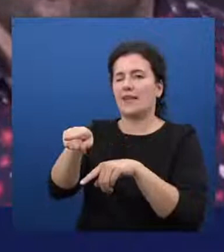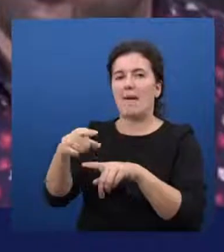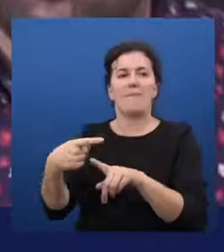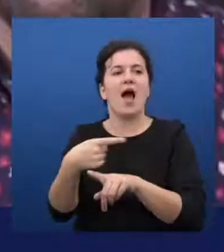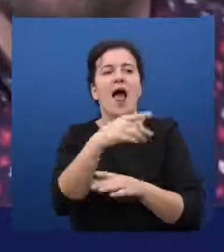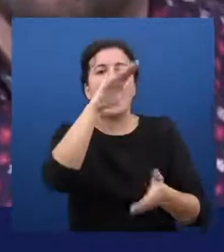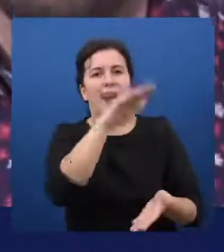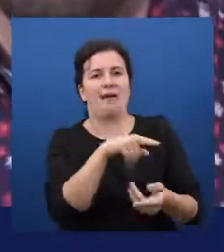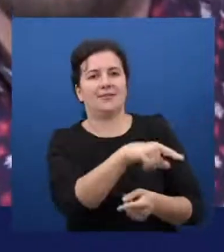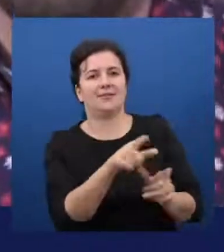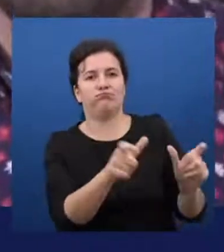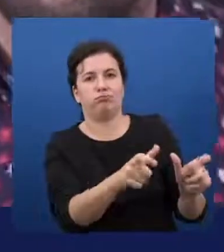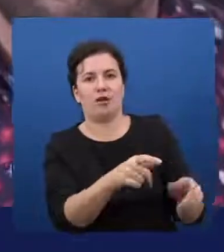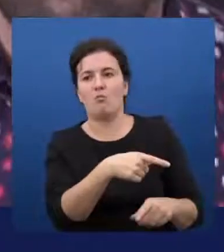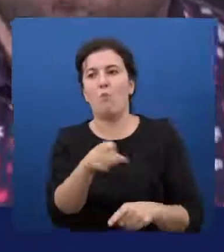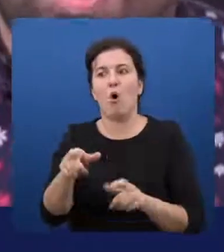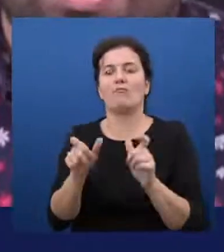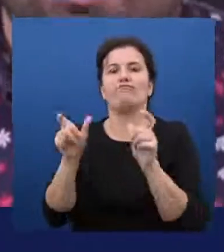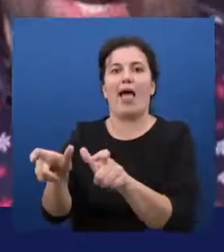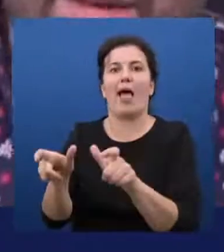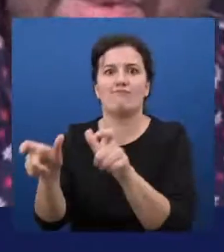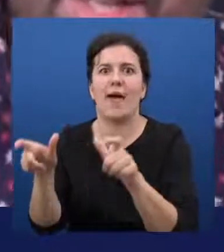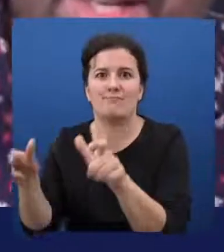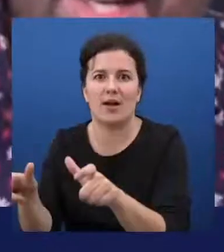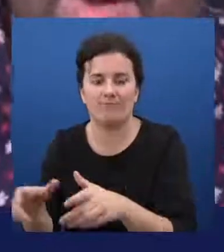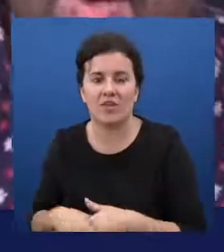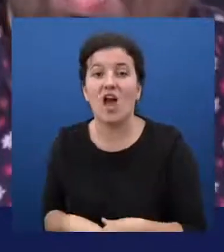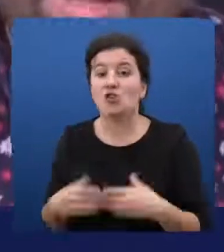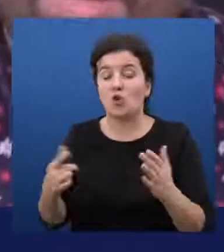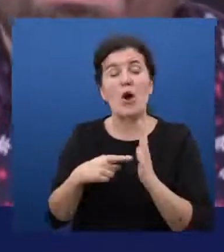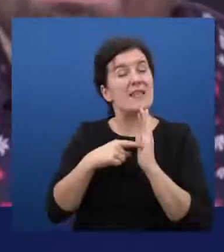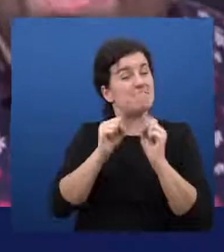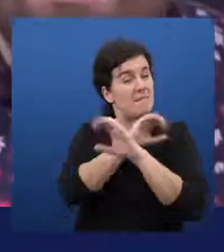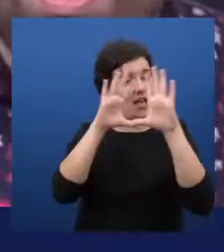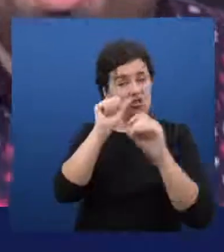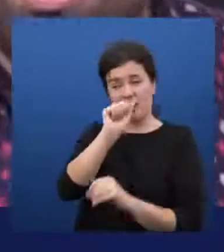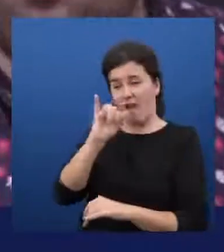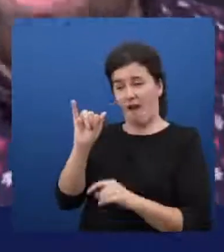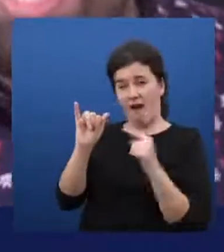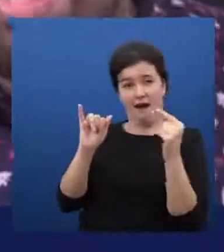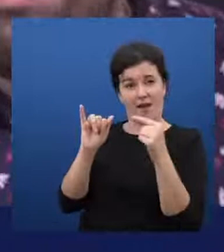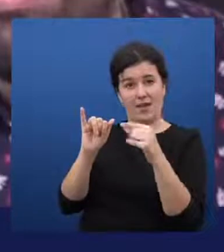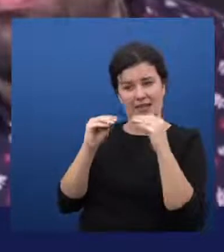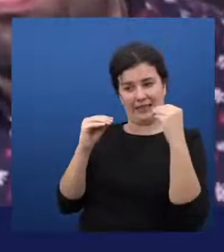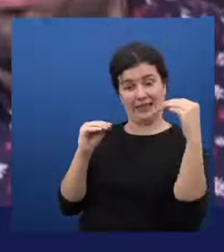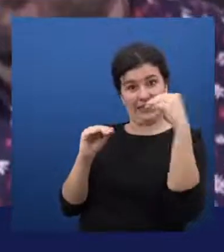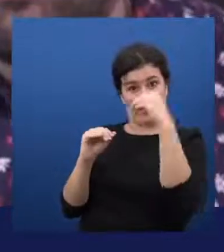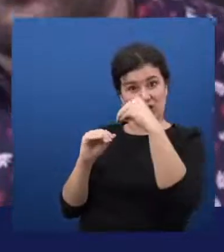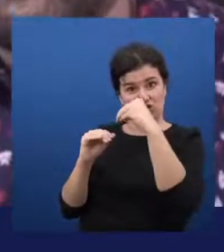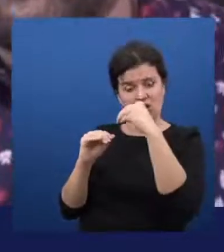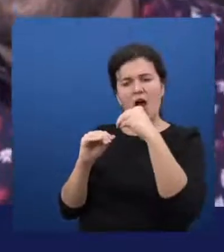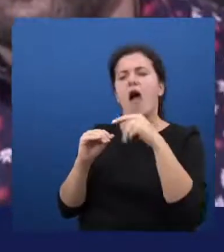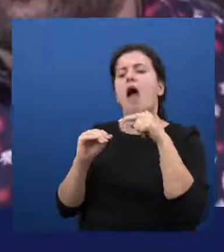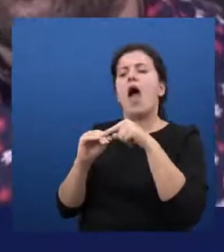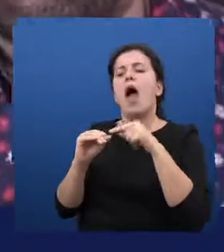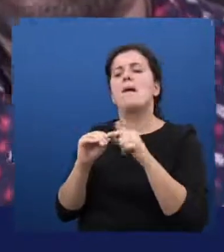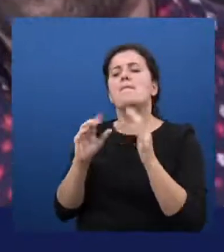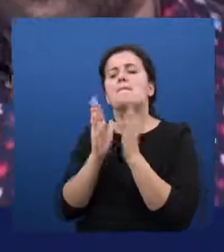model to tell us where we should go find crime. Well, if I use their data, what do you think it's going to